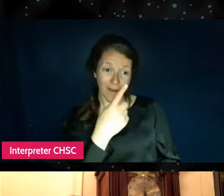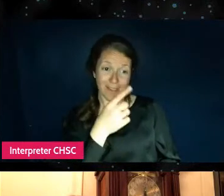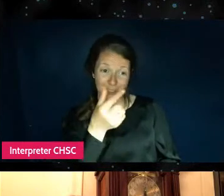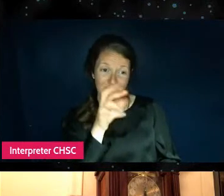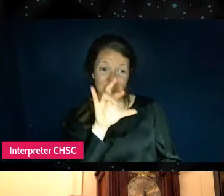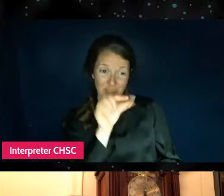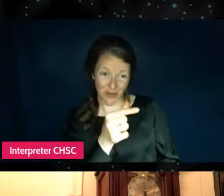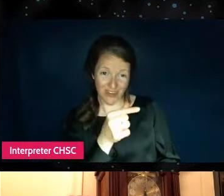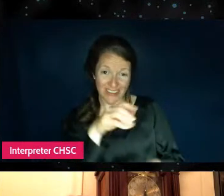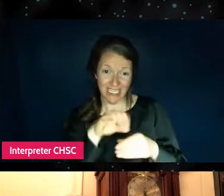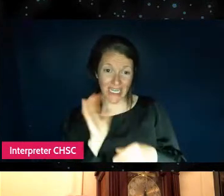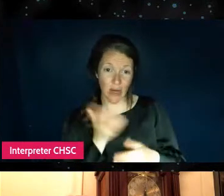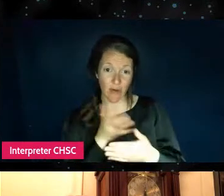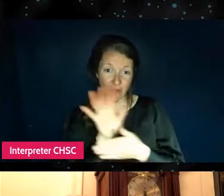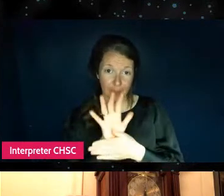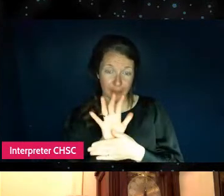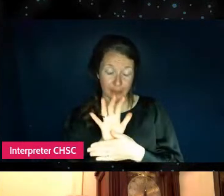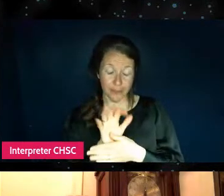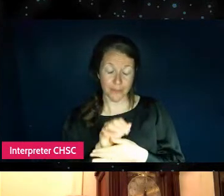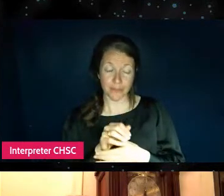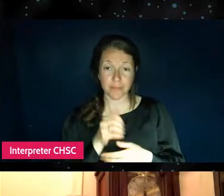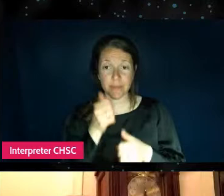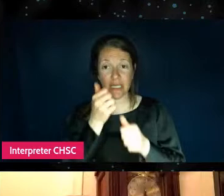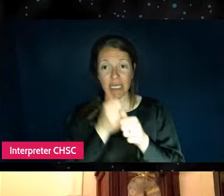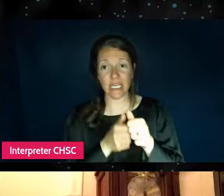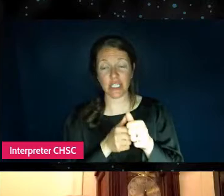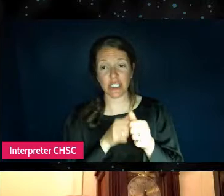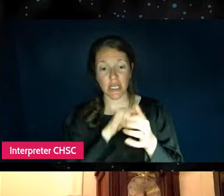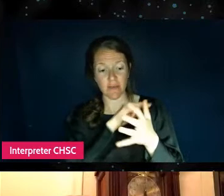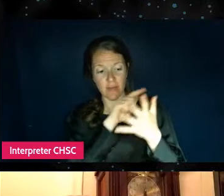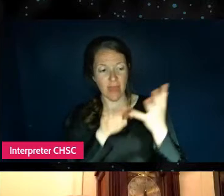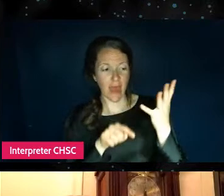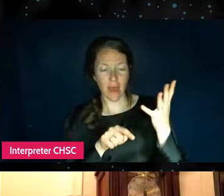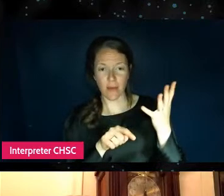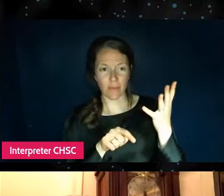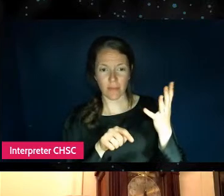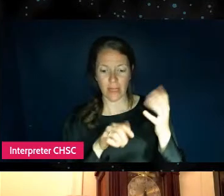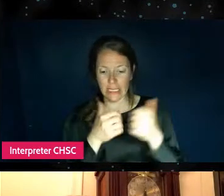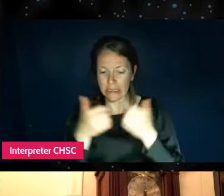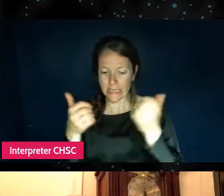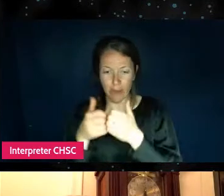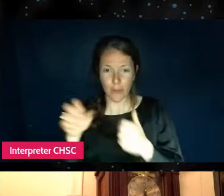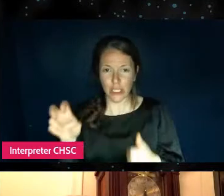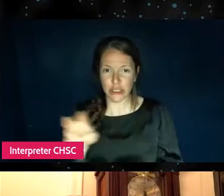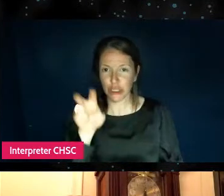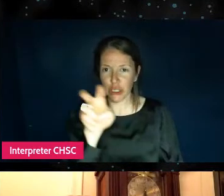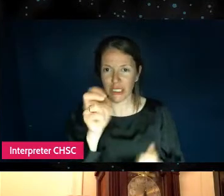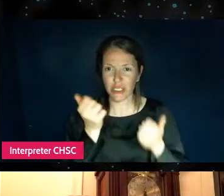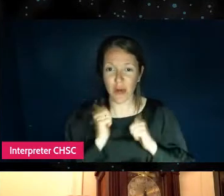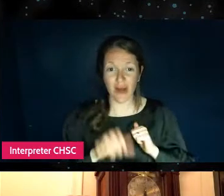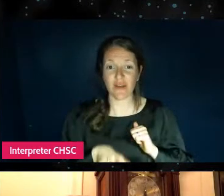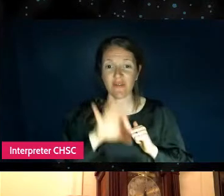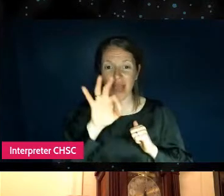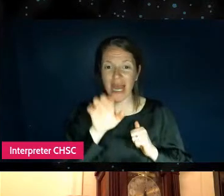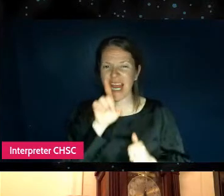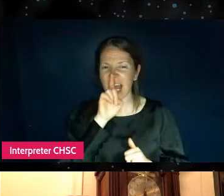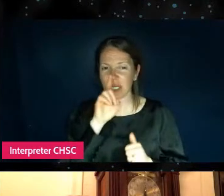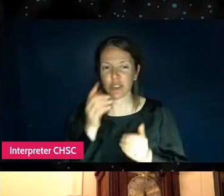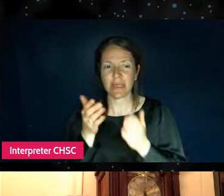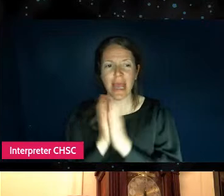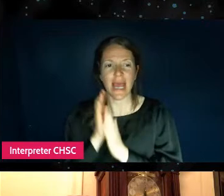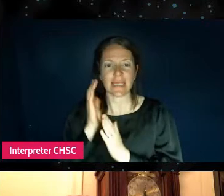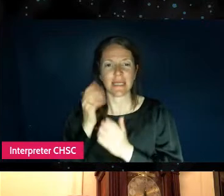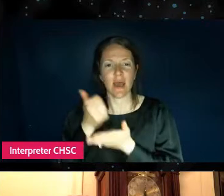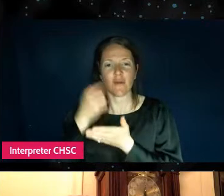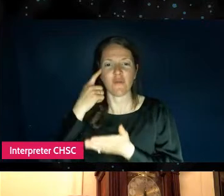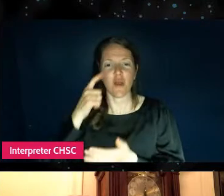film. Each of them were a complete, incredible journey to try to locate. We actually enlisted the help of a private eye to help